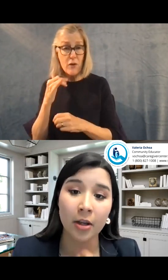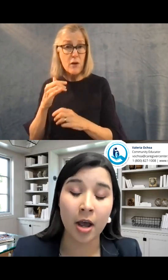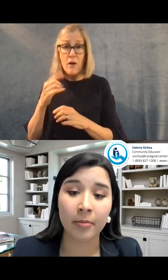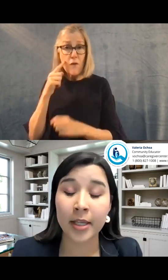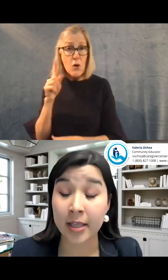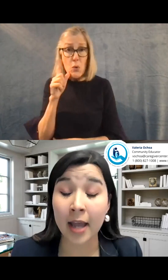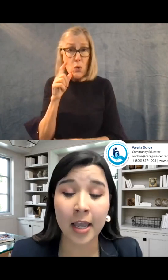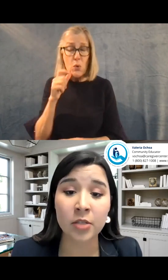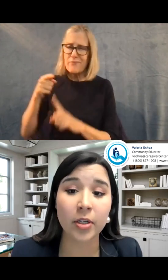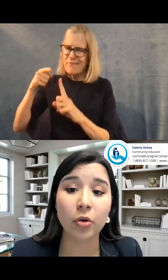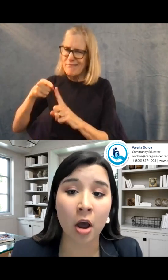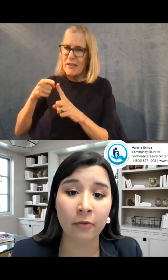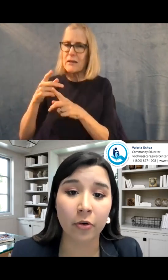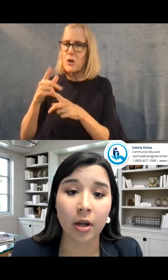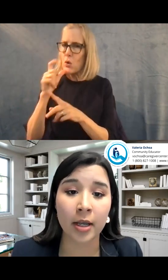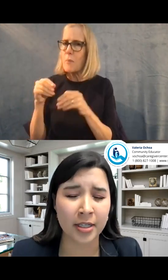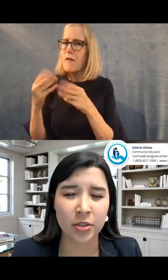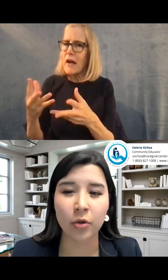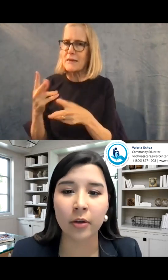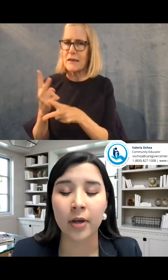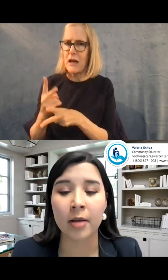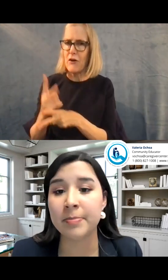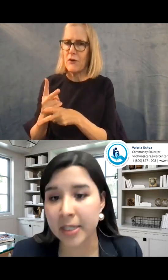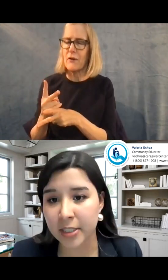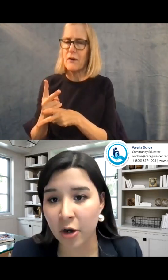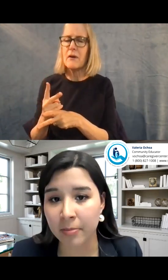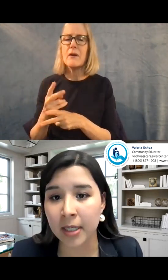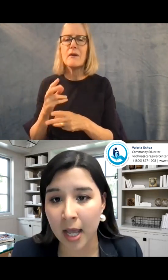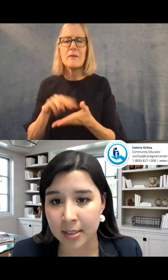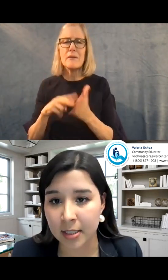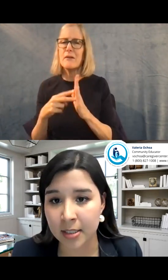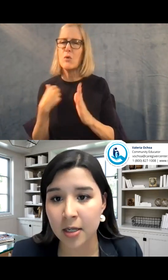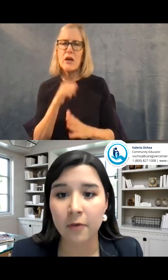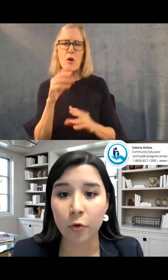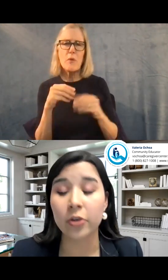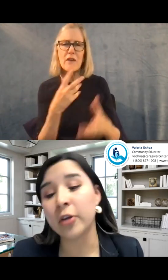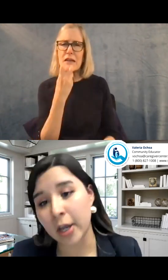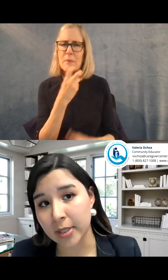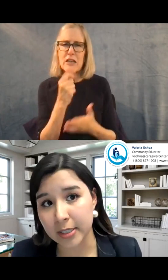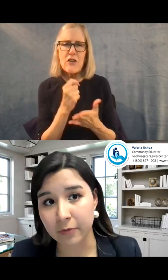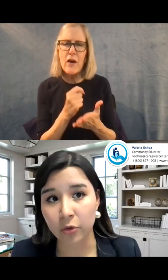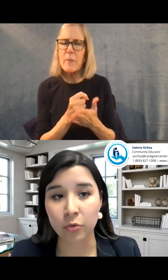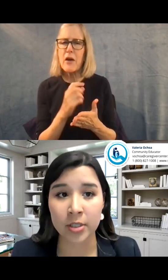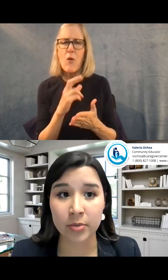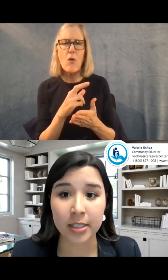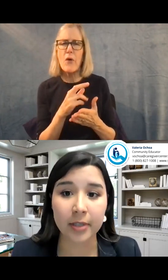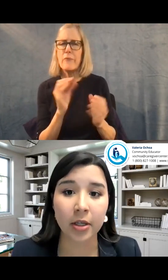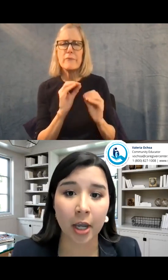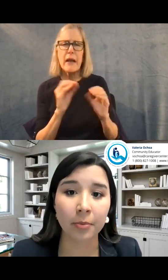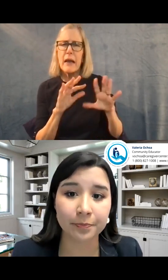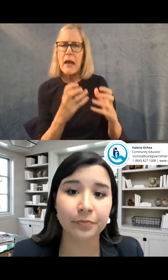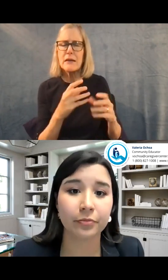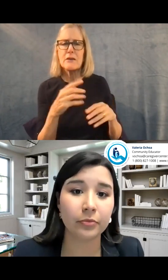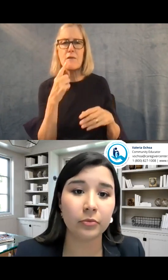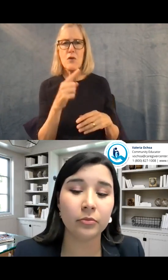in that case, we don't offer any sort of speech therapy classes for the care receiver who is receiving the